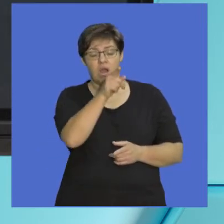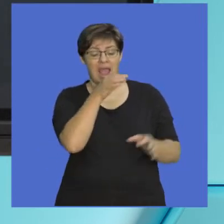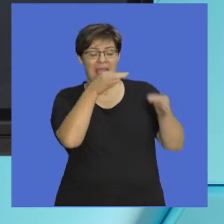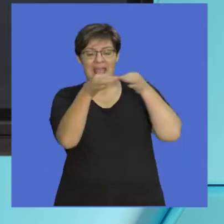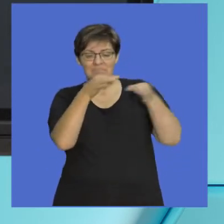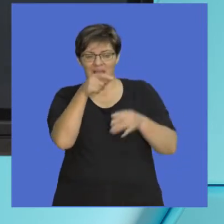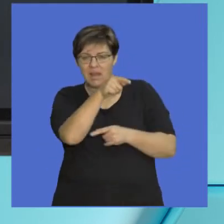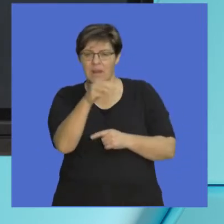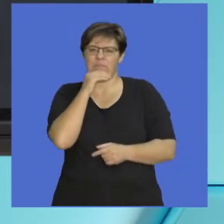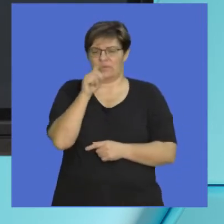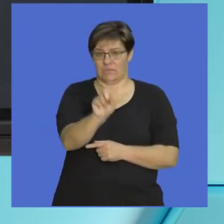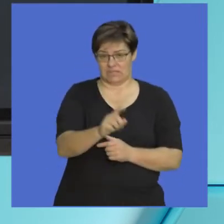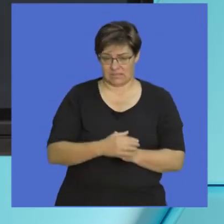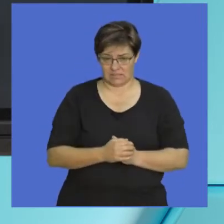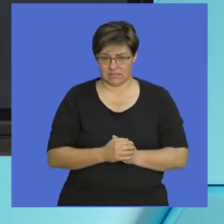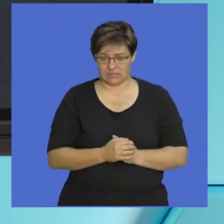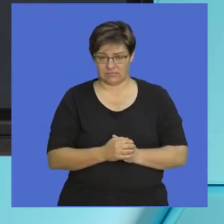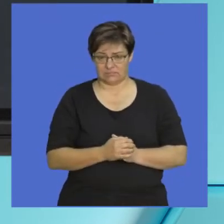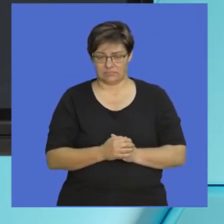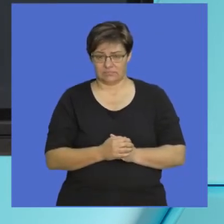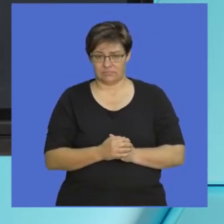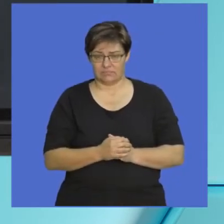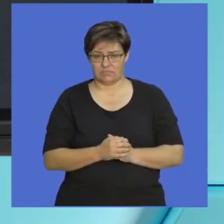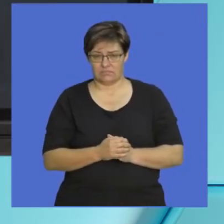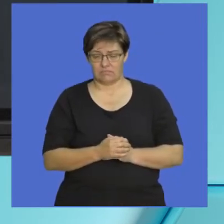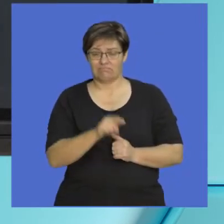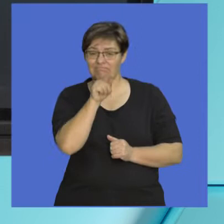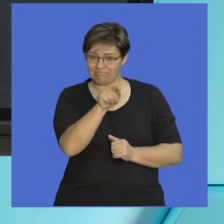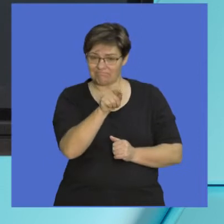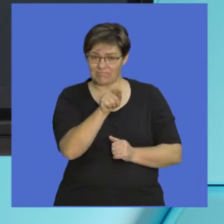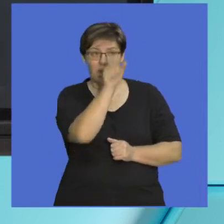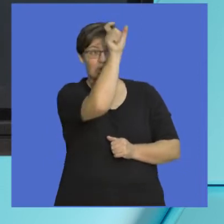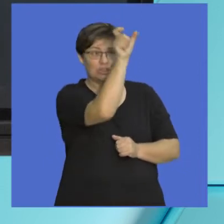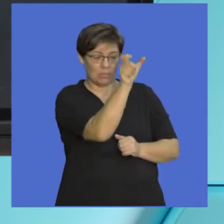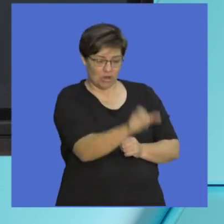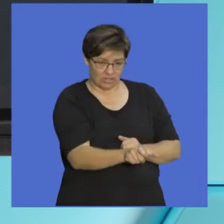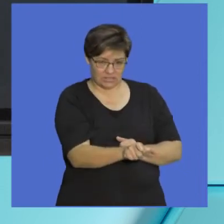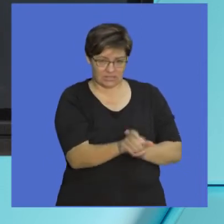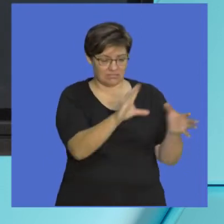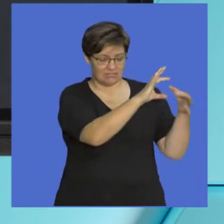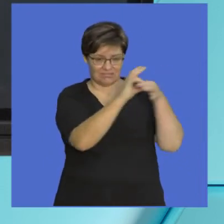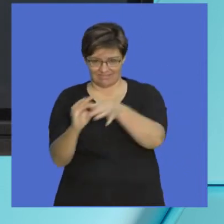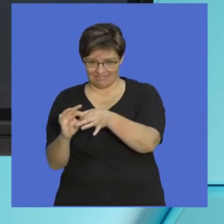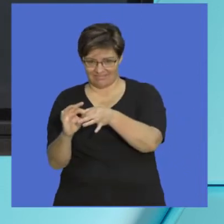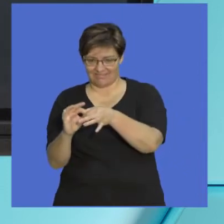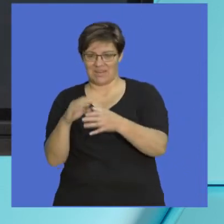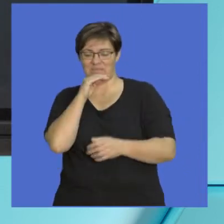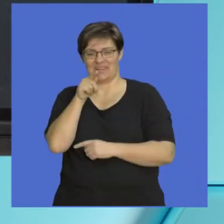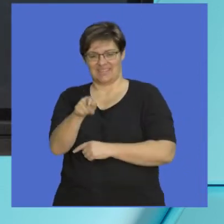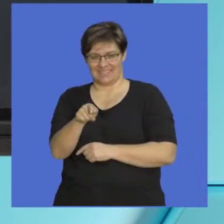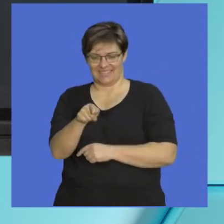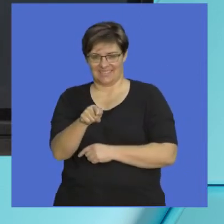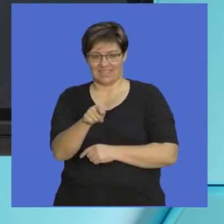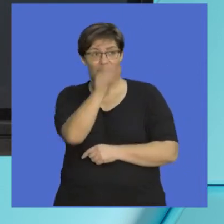definitions that we need to remind ourselves of. The definitions have to do with the terminology. And the terminology is essentially about